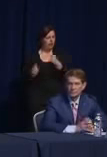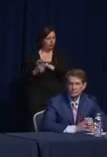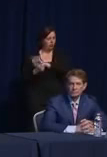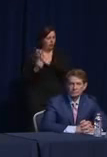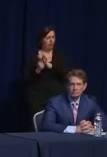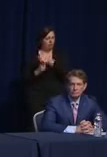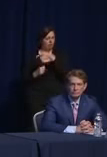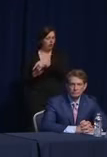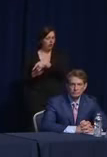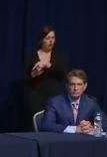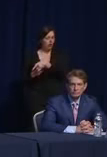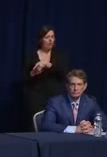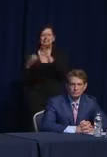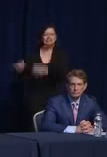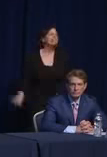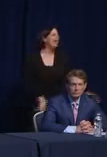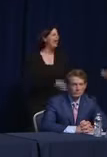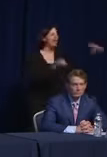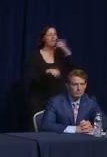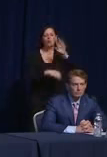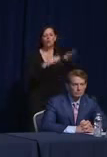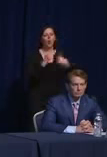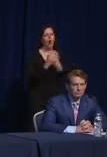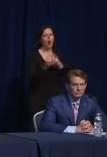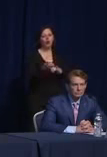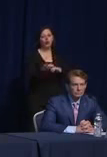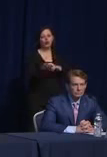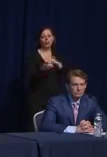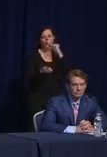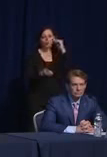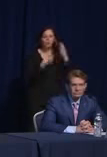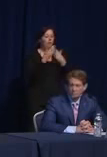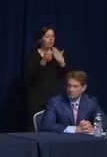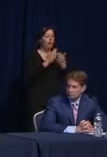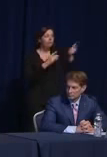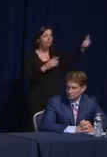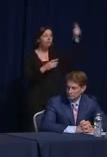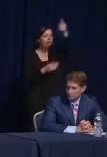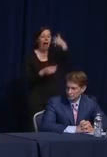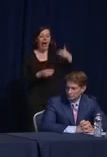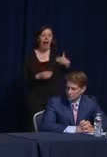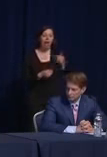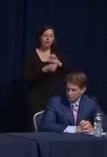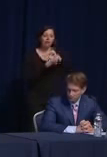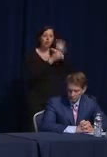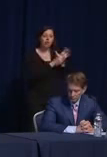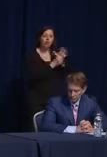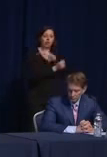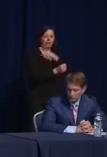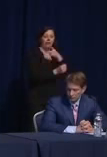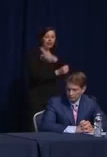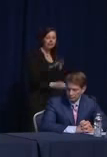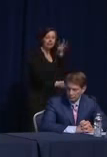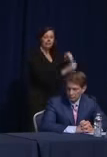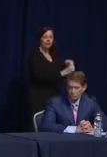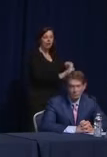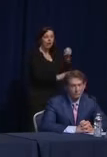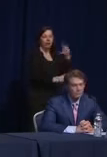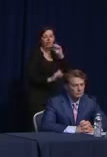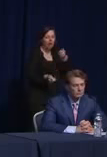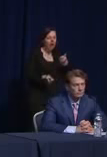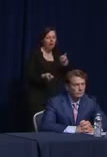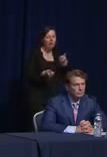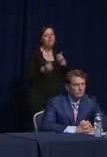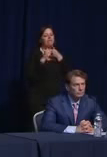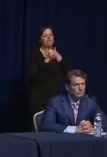we are now moving through all the nursing homes. So as we're sitting here at noon with the New Jersey Hospital Association and all the